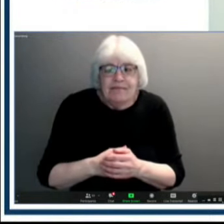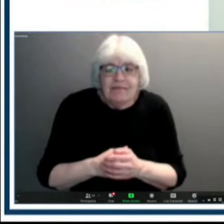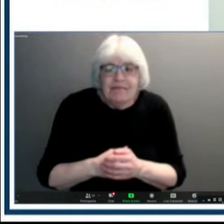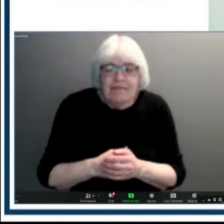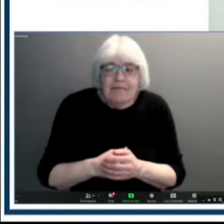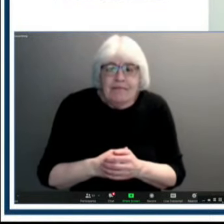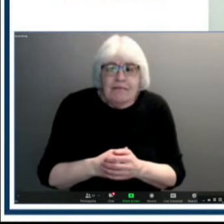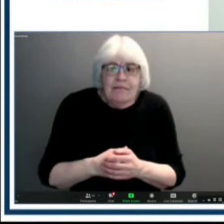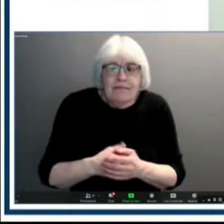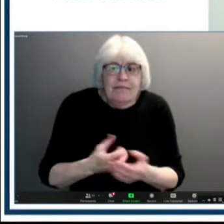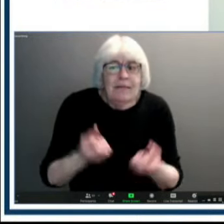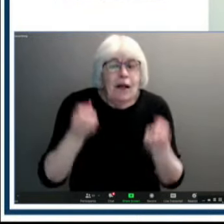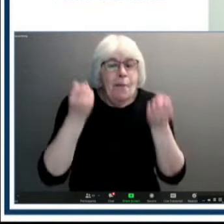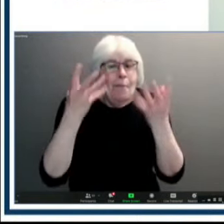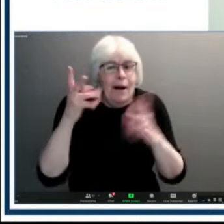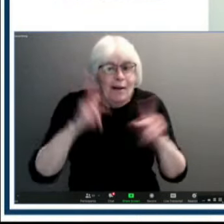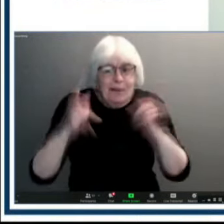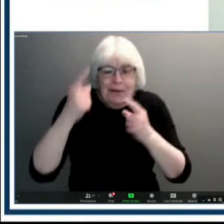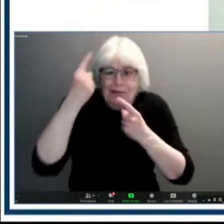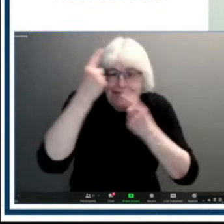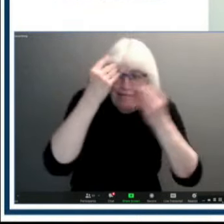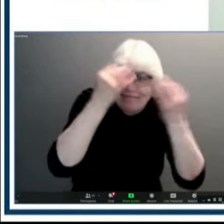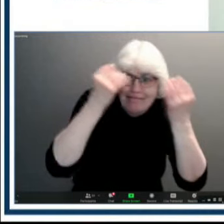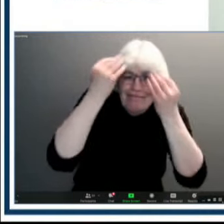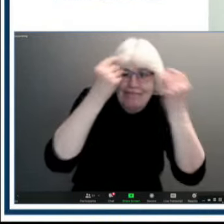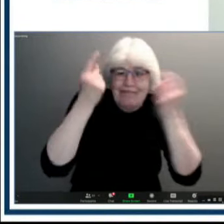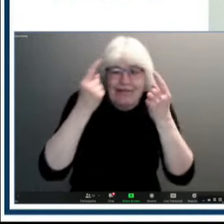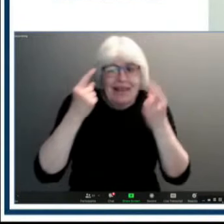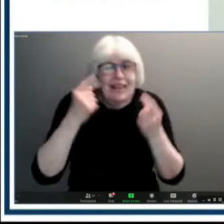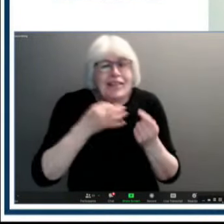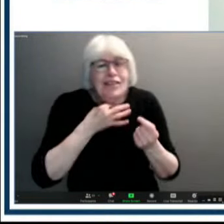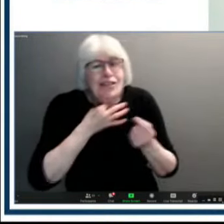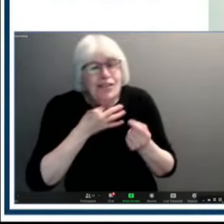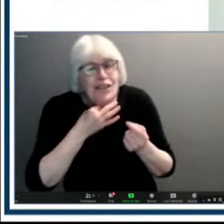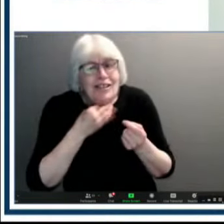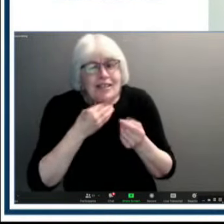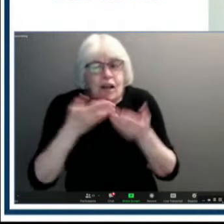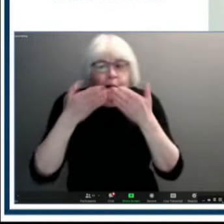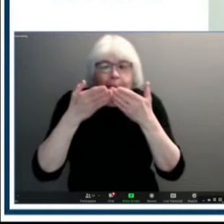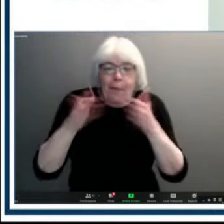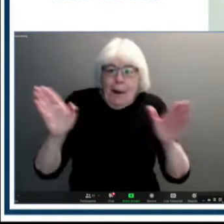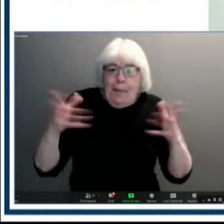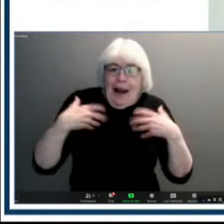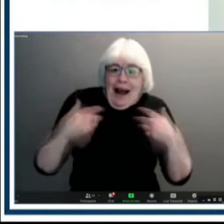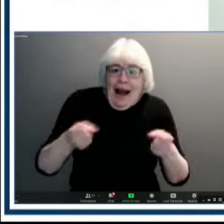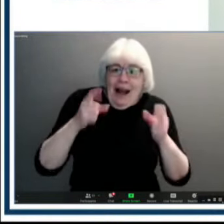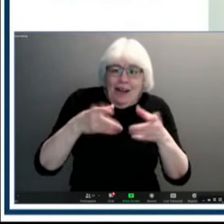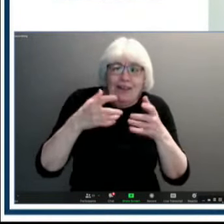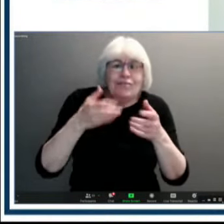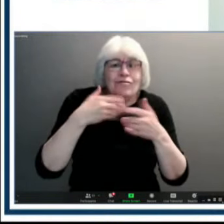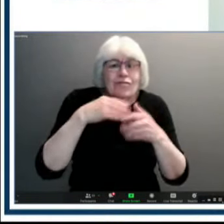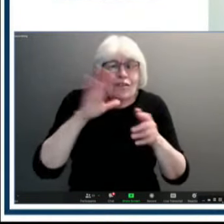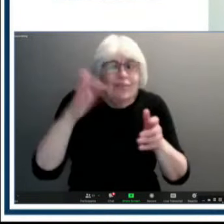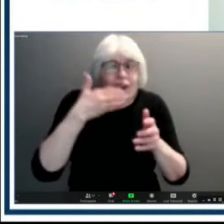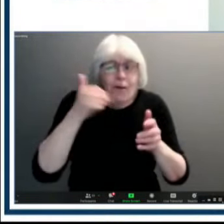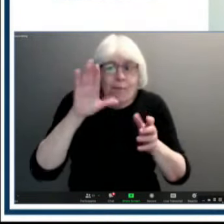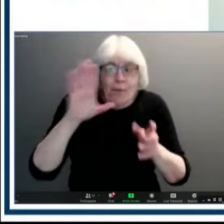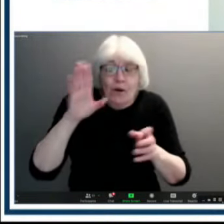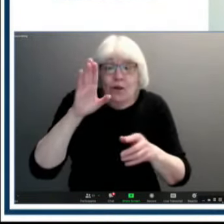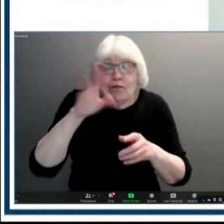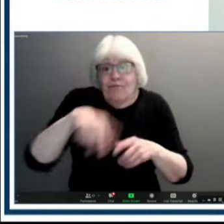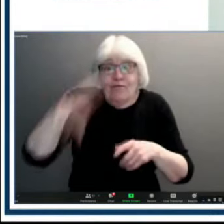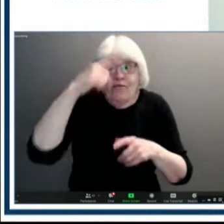this: public health is working to do whatever it takes to get booster doses in eligible arms.